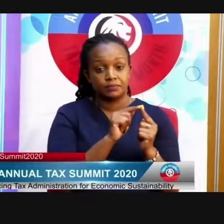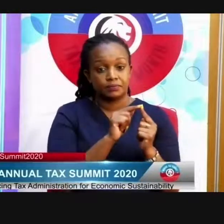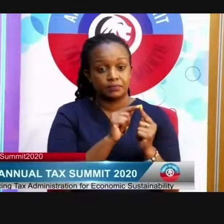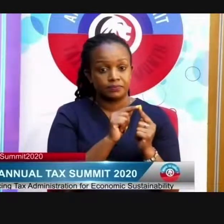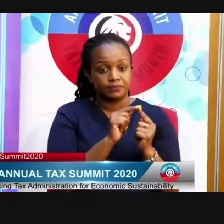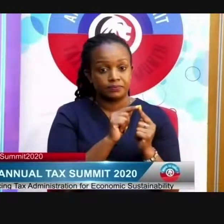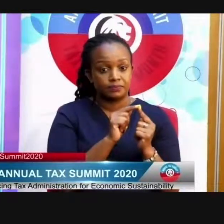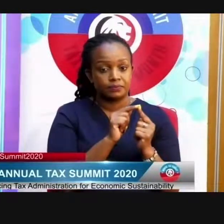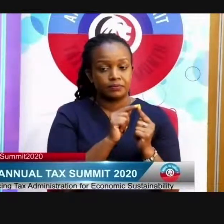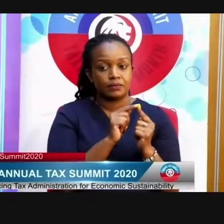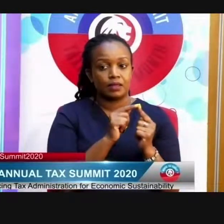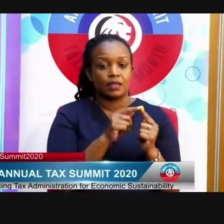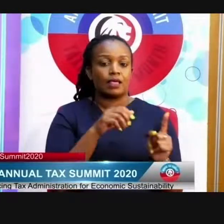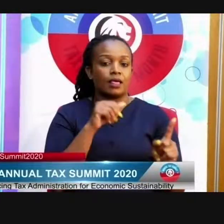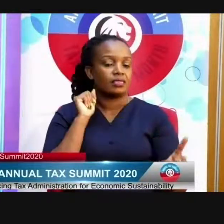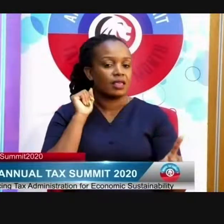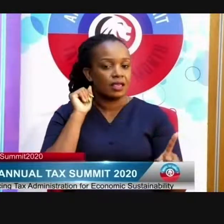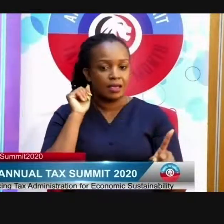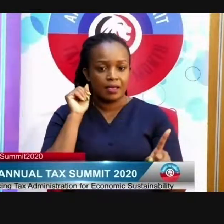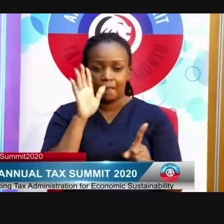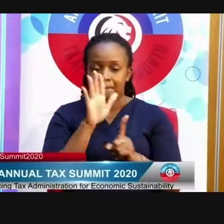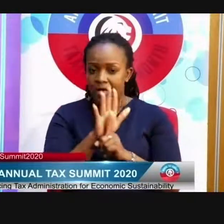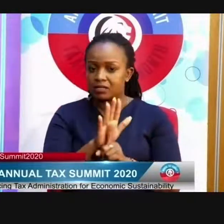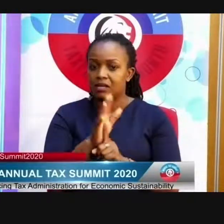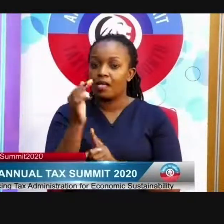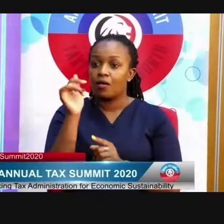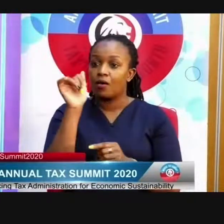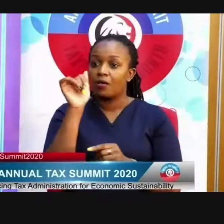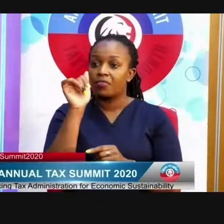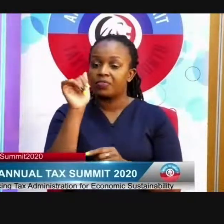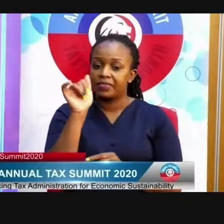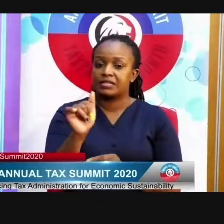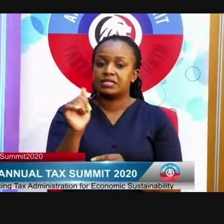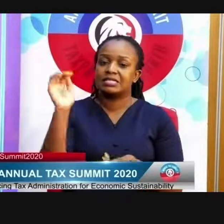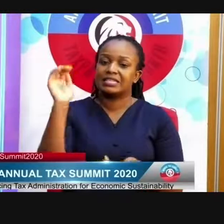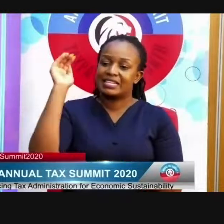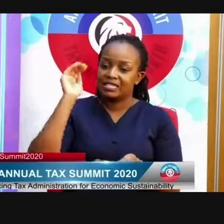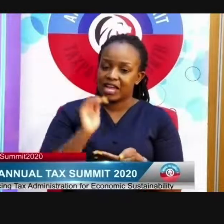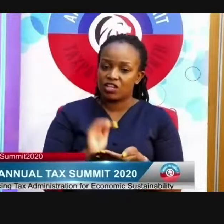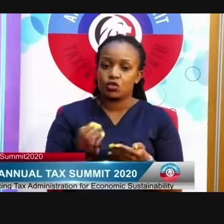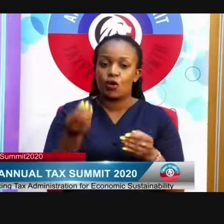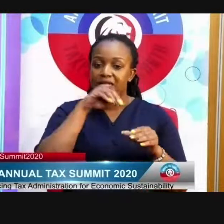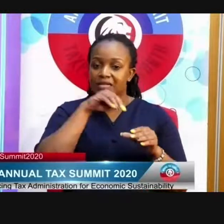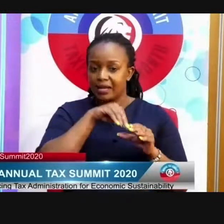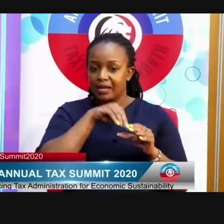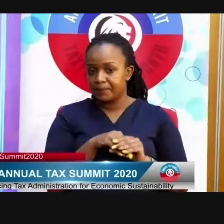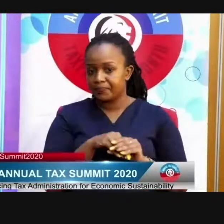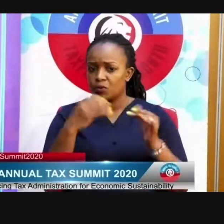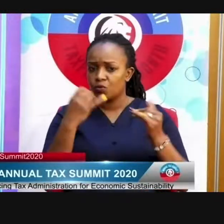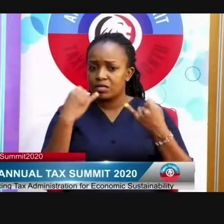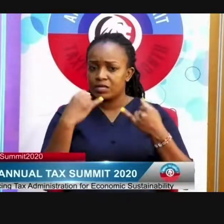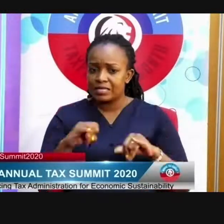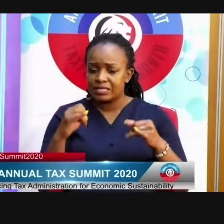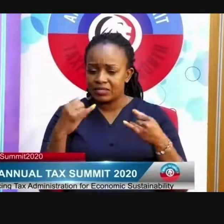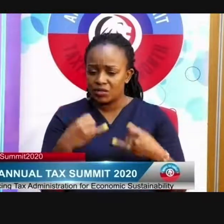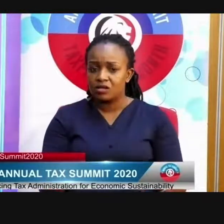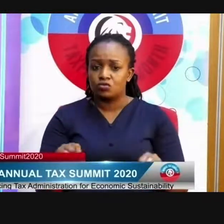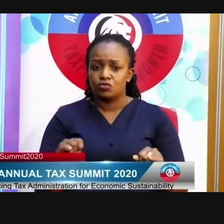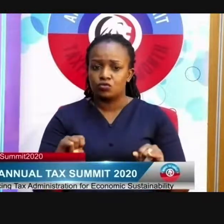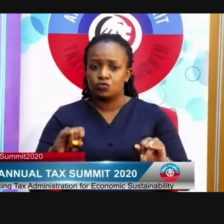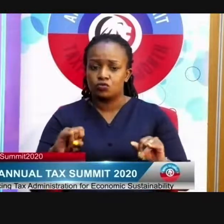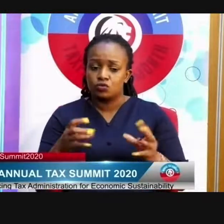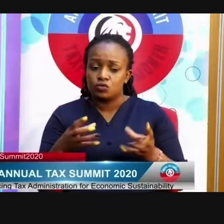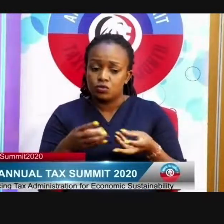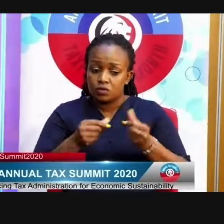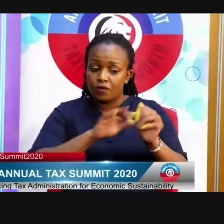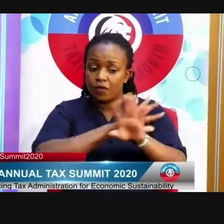trade agreement will be a reduction in income. We need to make up for all of that, and that's the challenge of tax policy